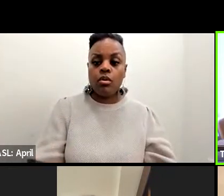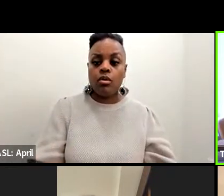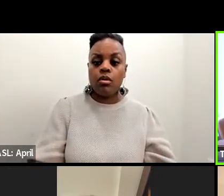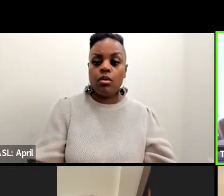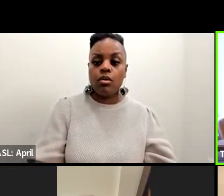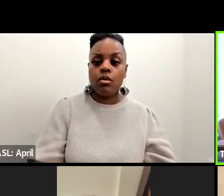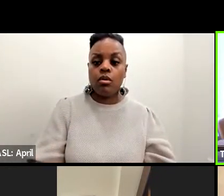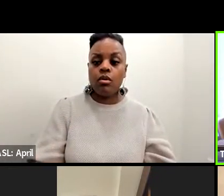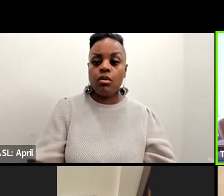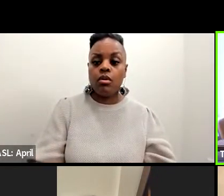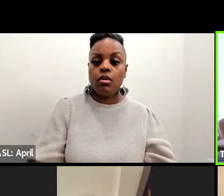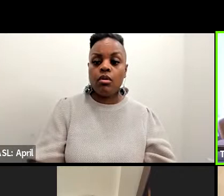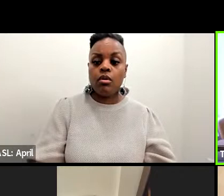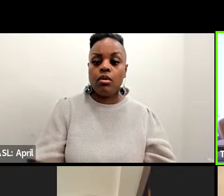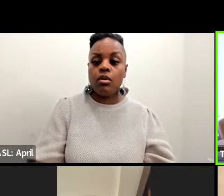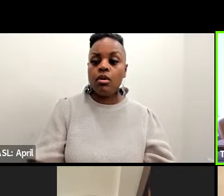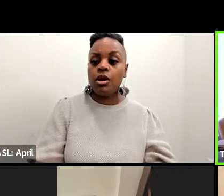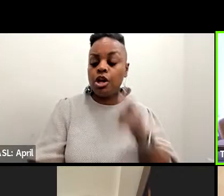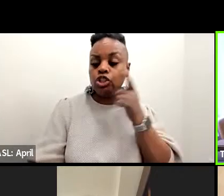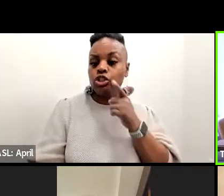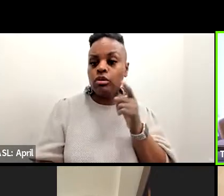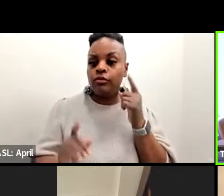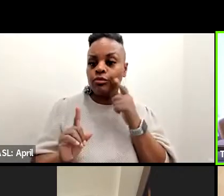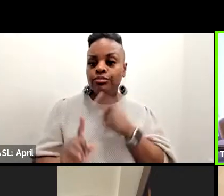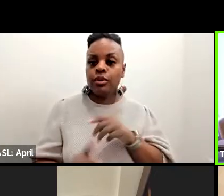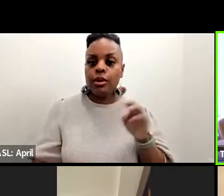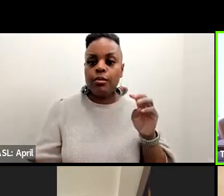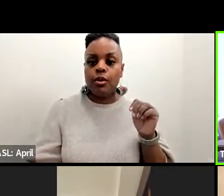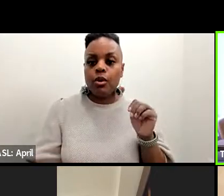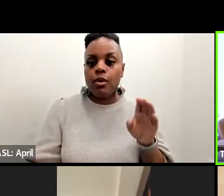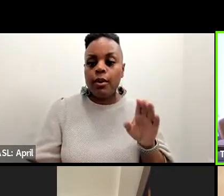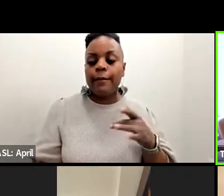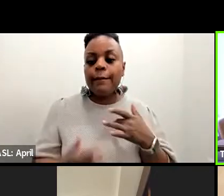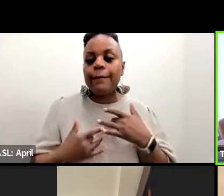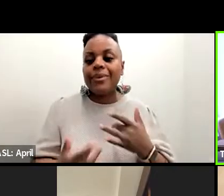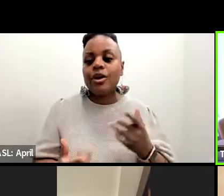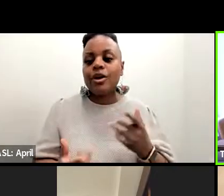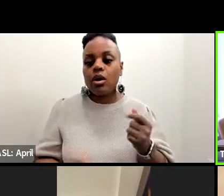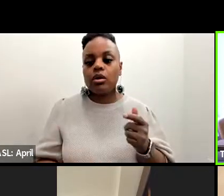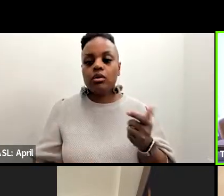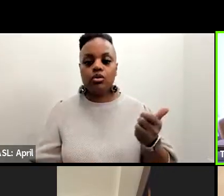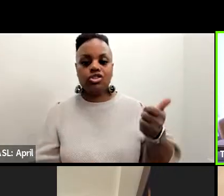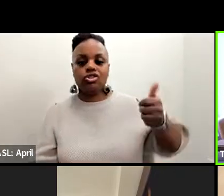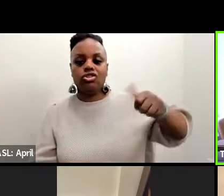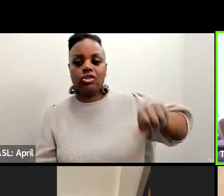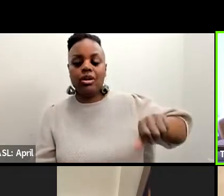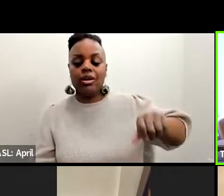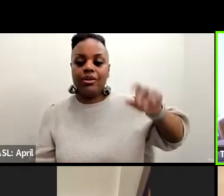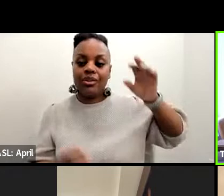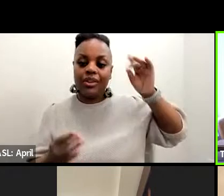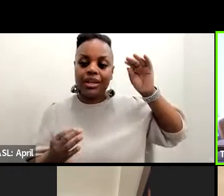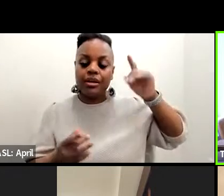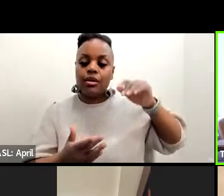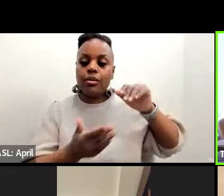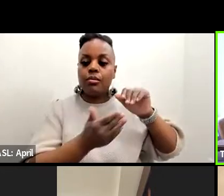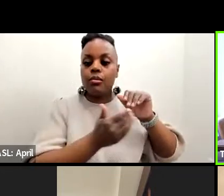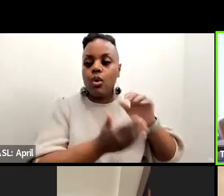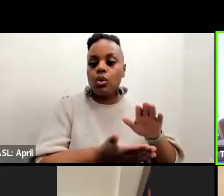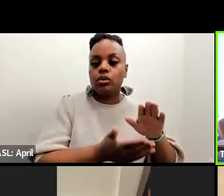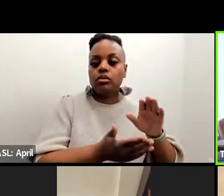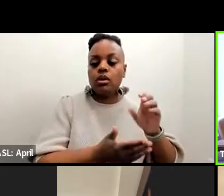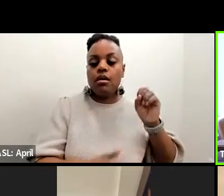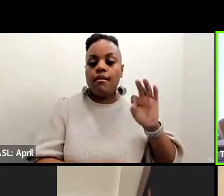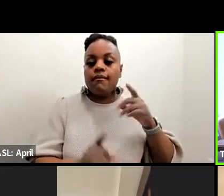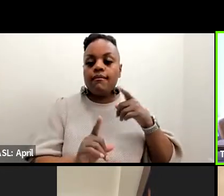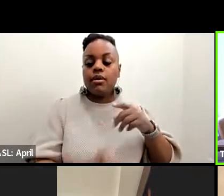have largely rejected the thinking and approach of the Brotherhood's senior leadership and officials. So,